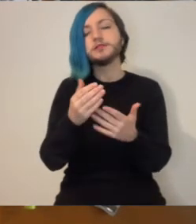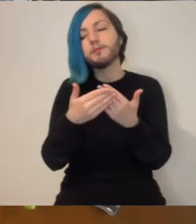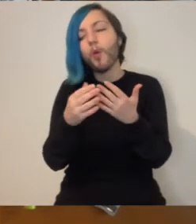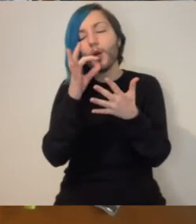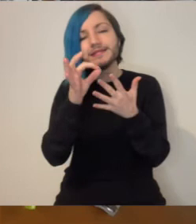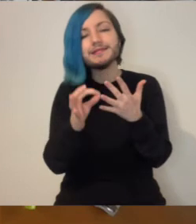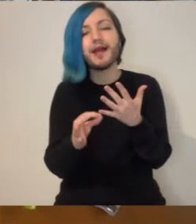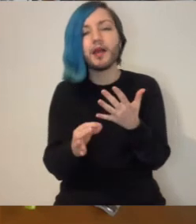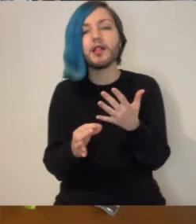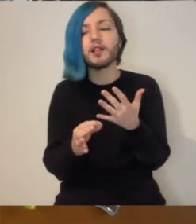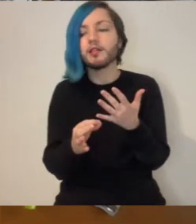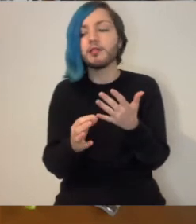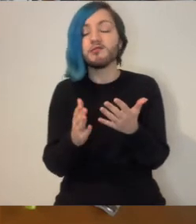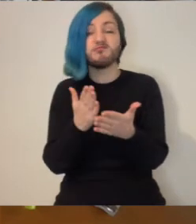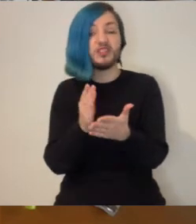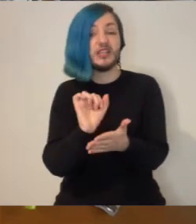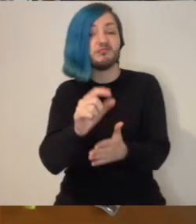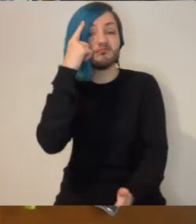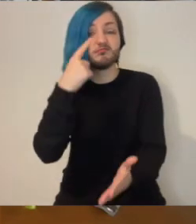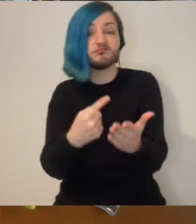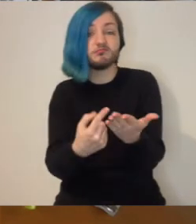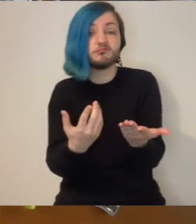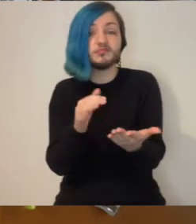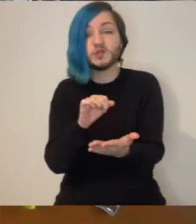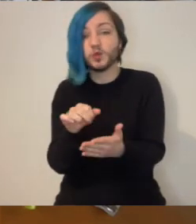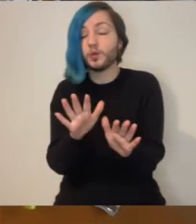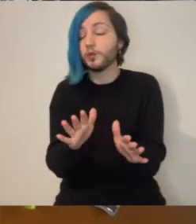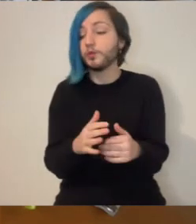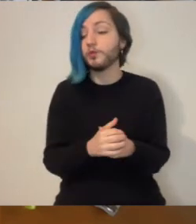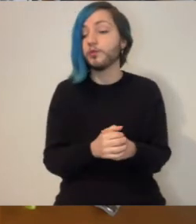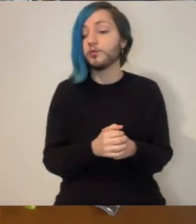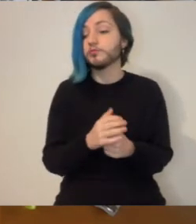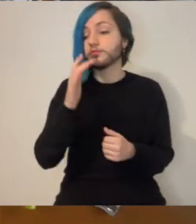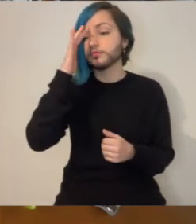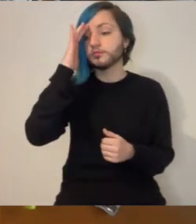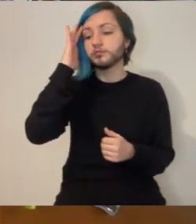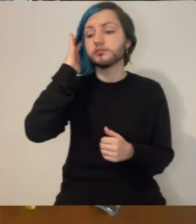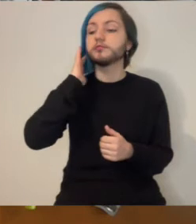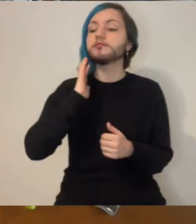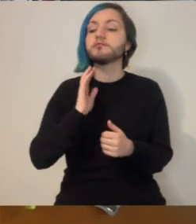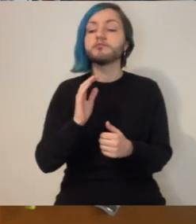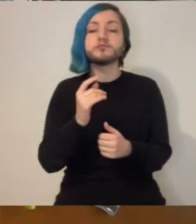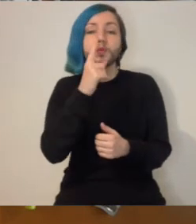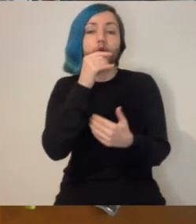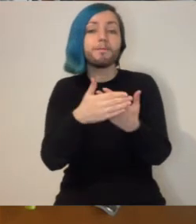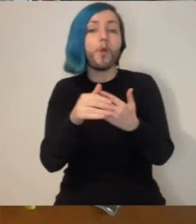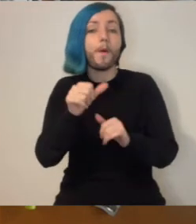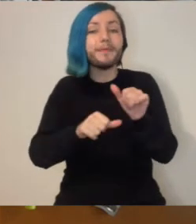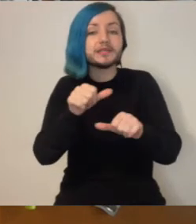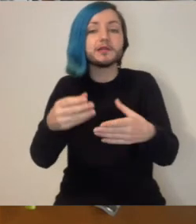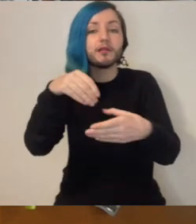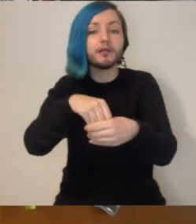adding a bit more detail, totally up to you, whether that's a bit